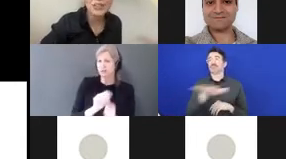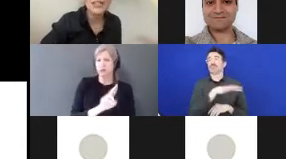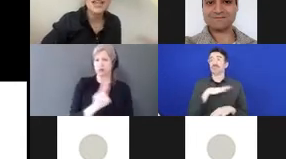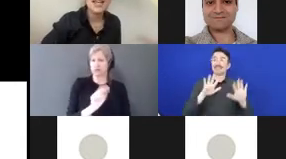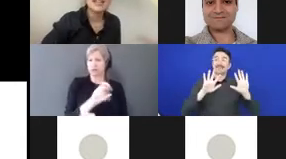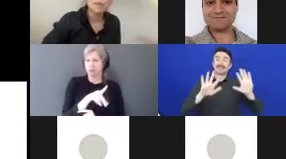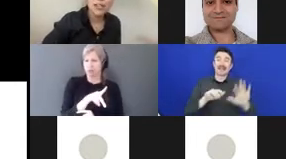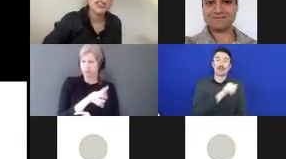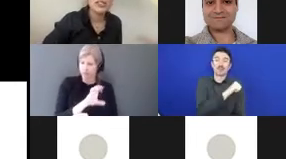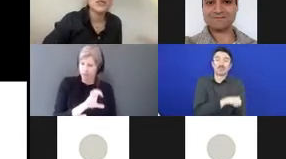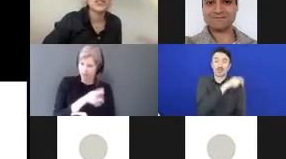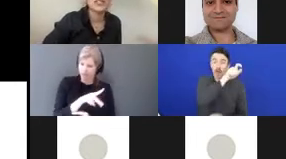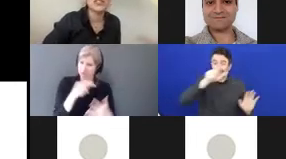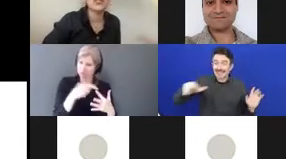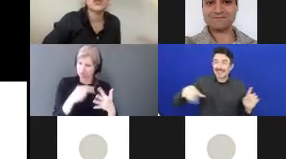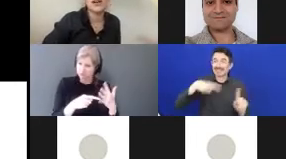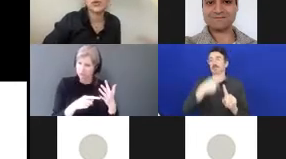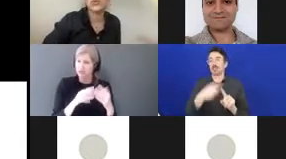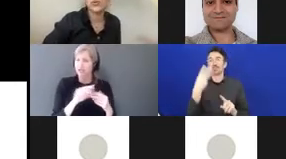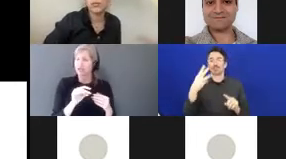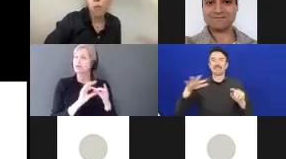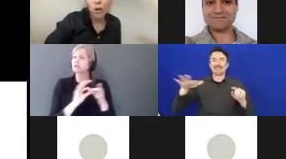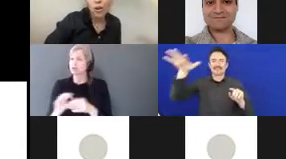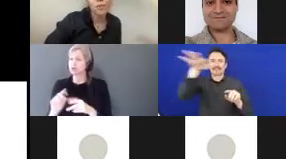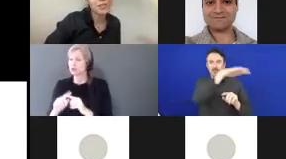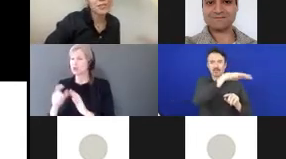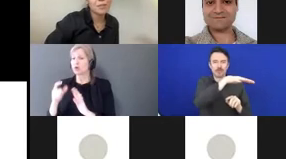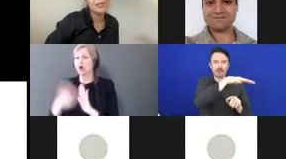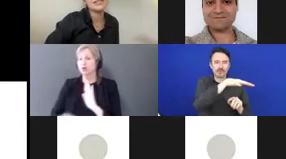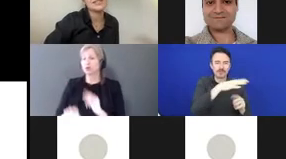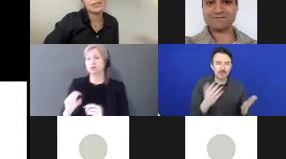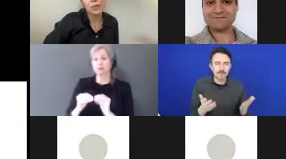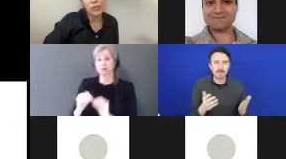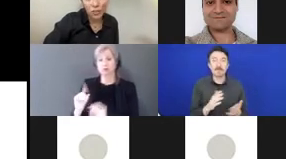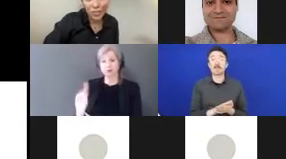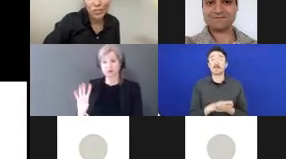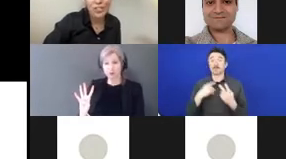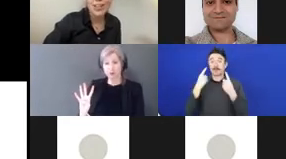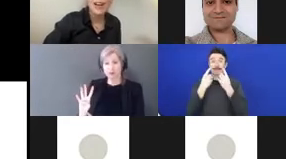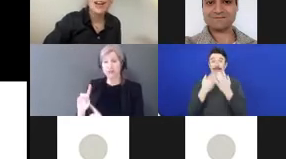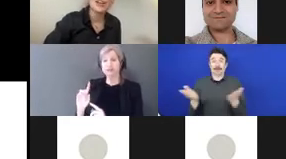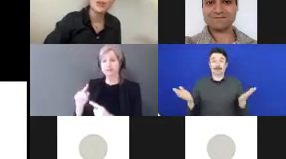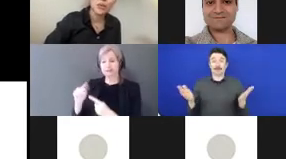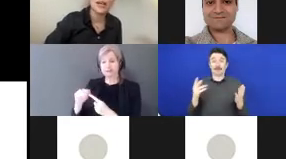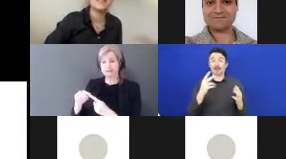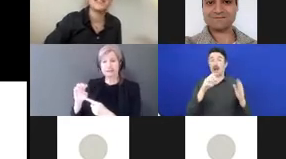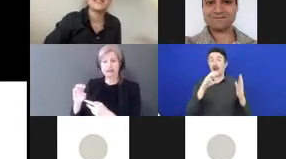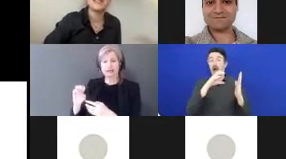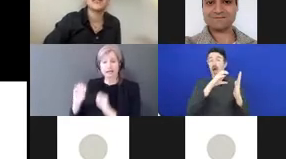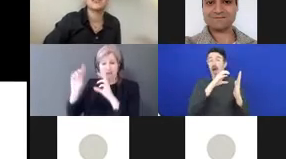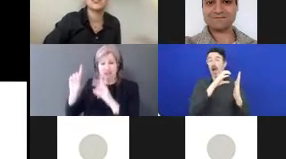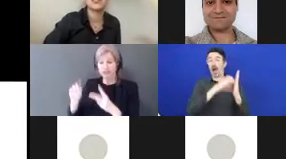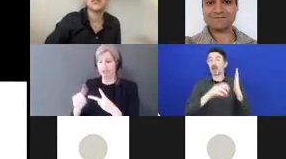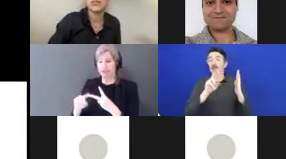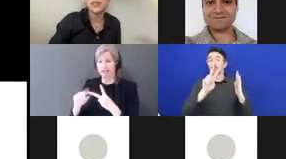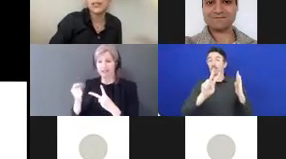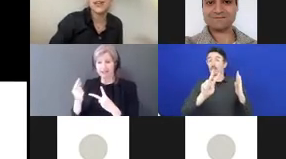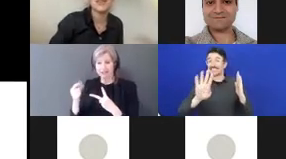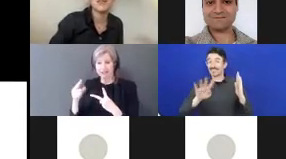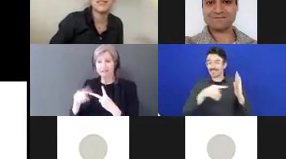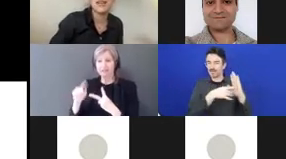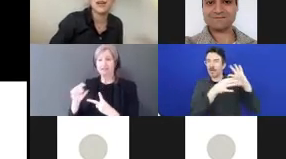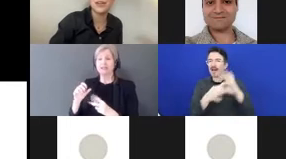indicators, and especially in relation to Article 24 of the CRPD, that is about education, Article 11, that is about situations of